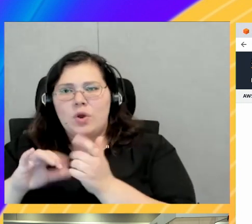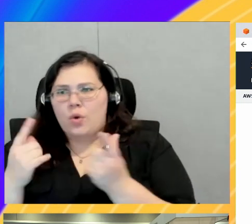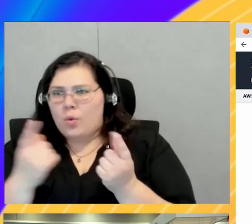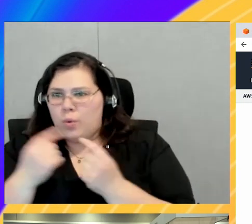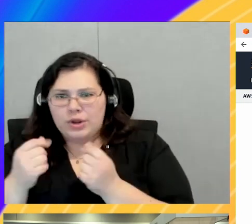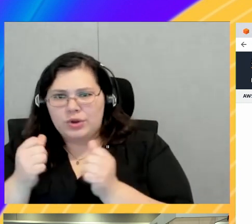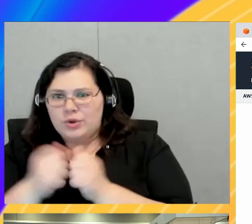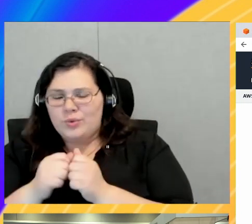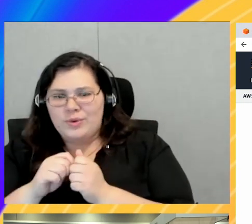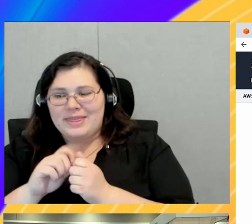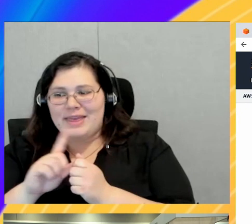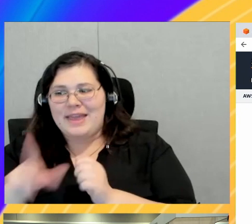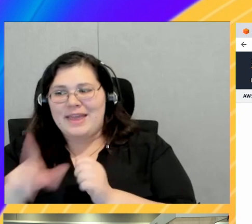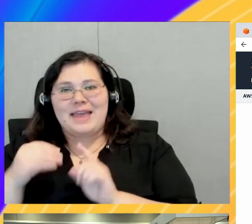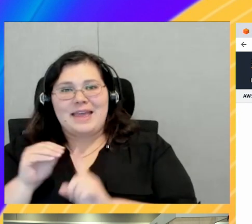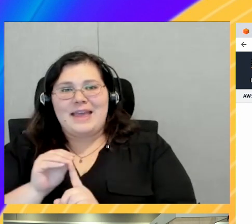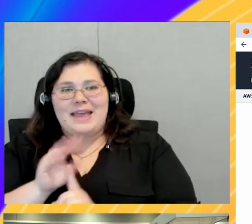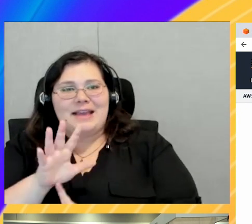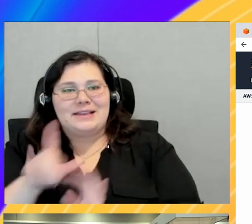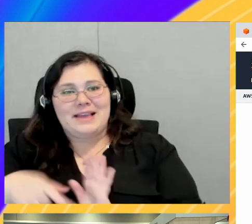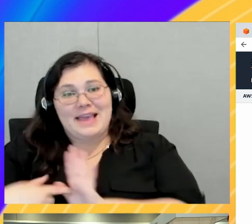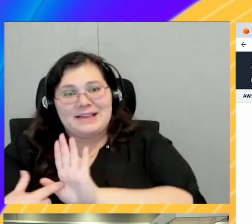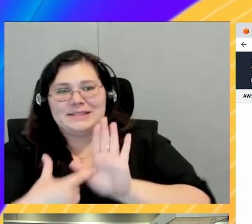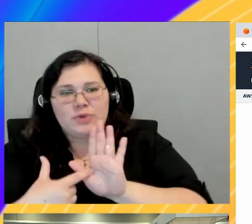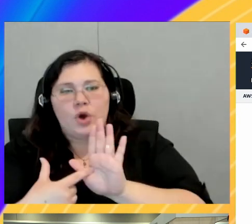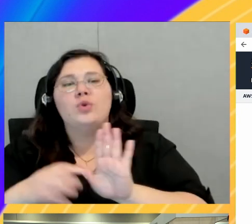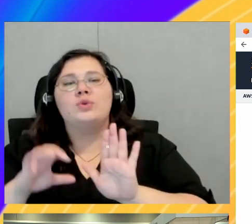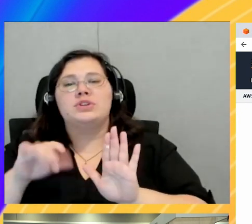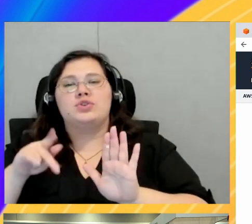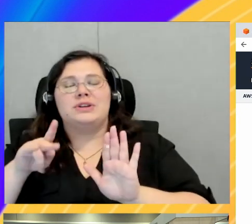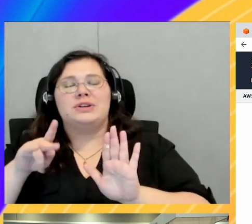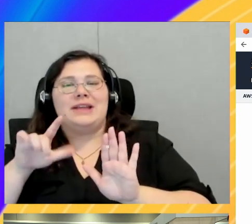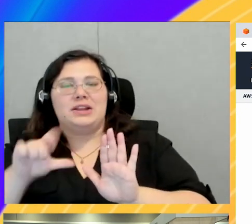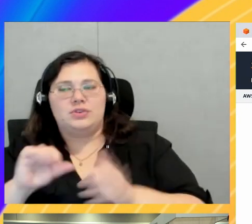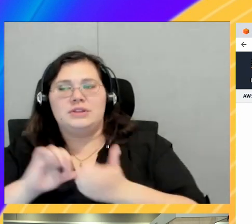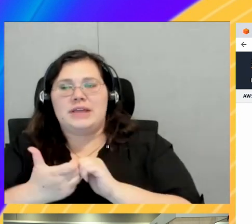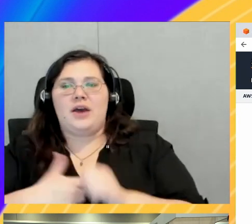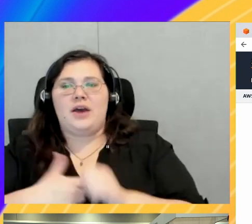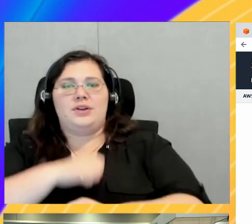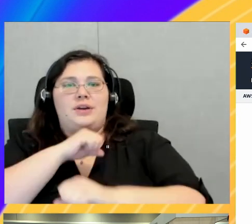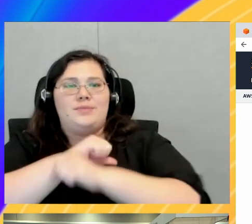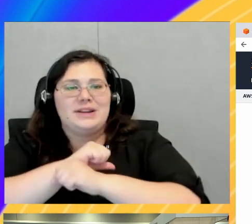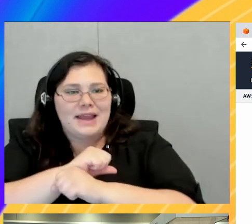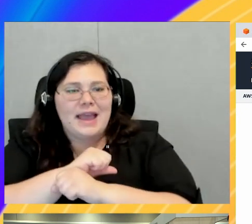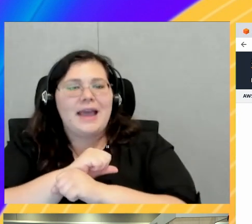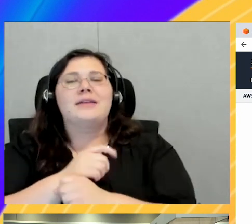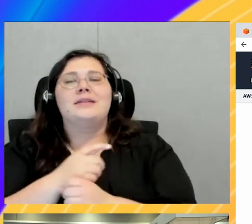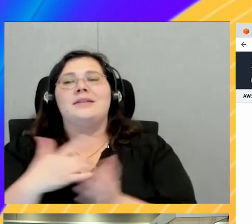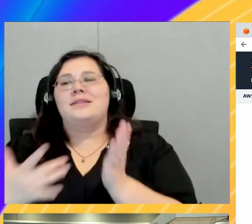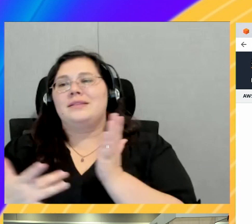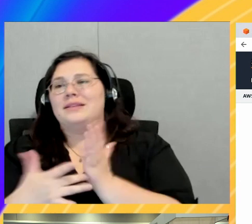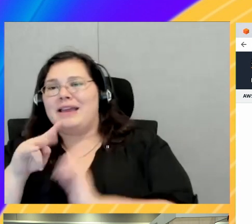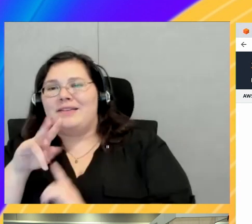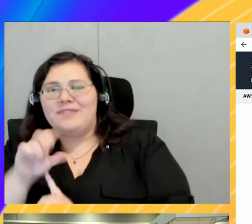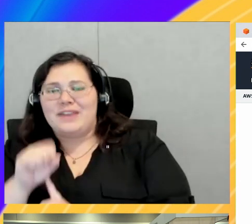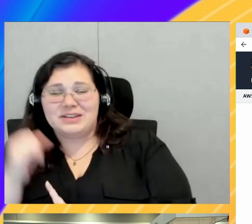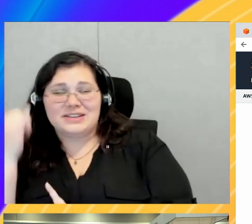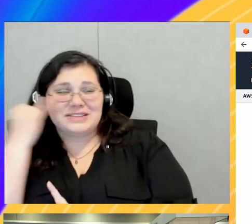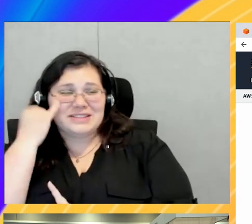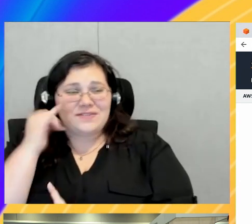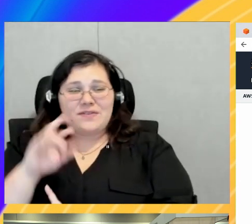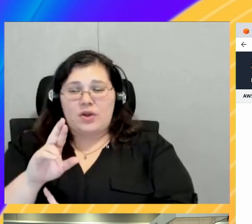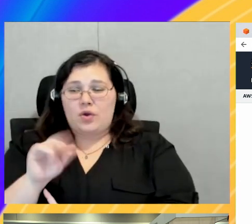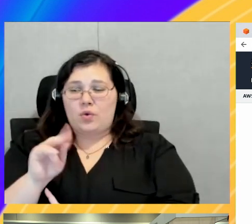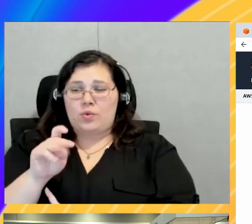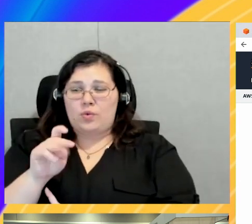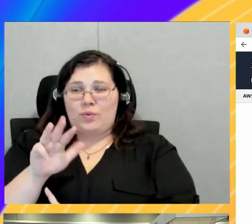can detect defense evasion and persistence. Because when you're responding to a ransomware event, in some way, shape, or form, you're